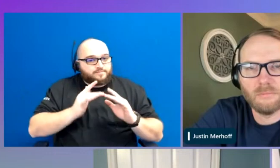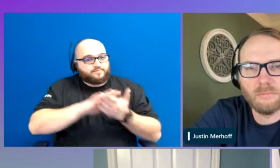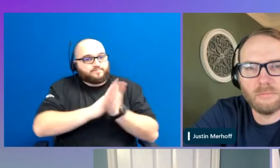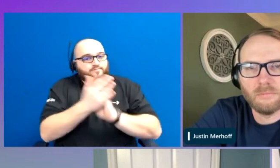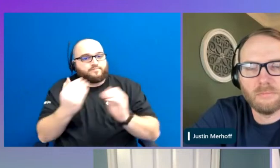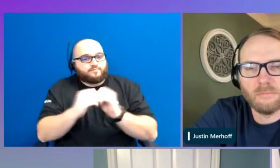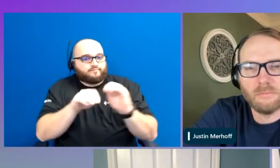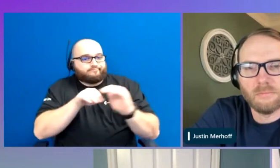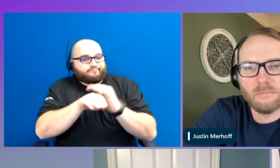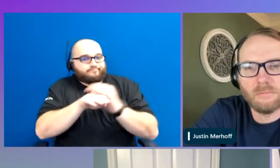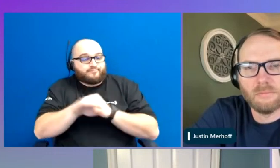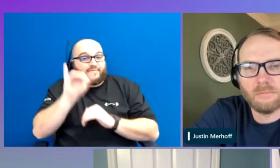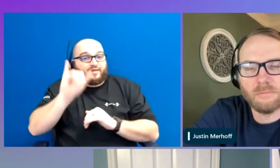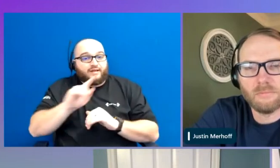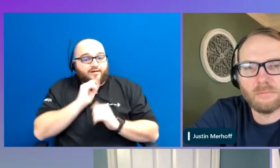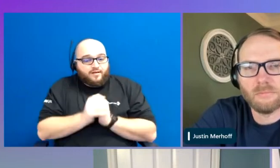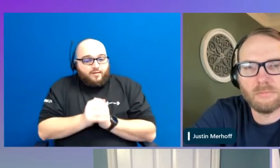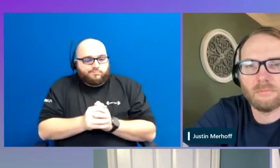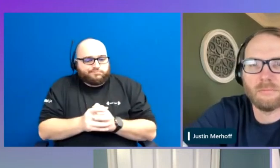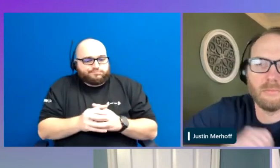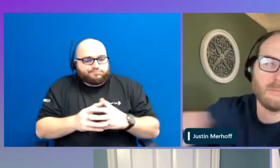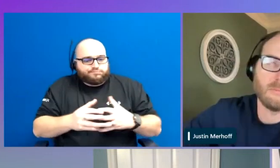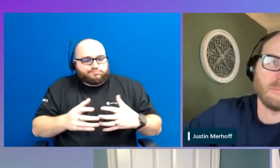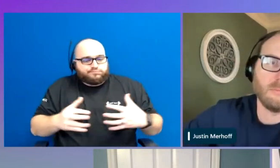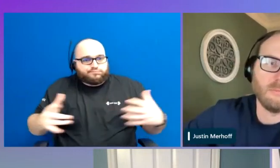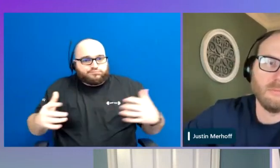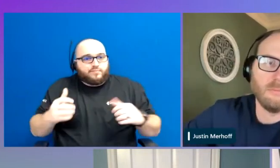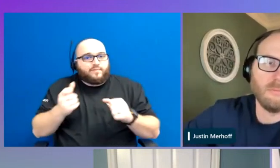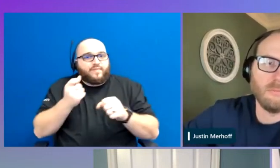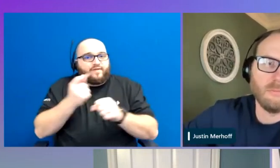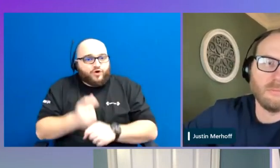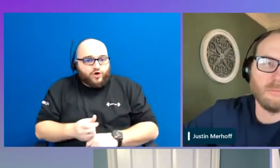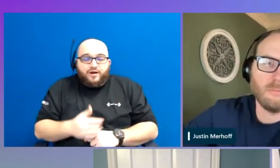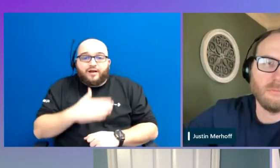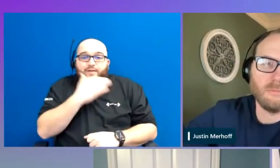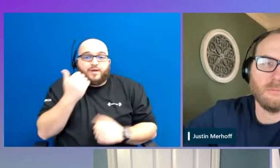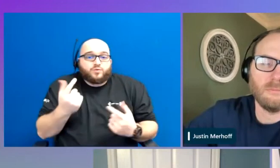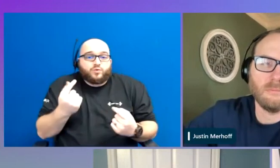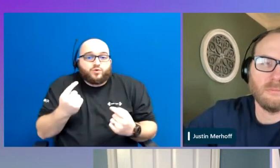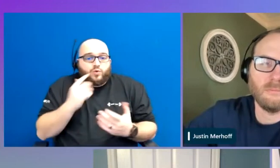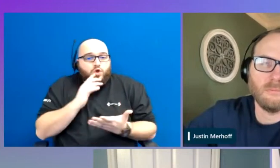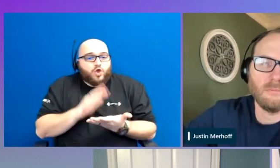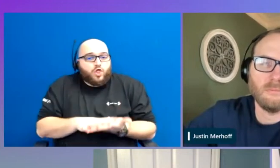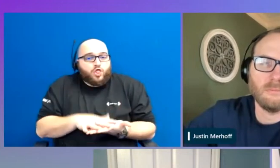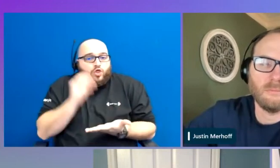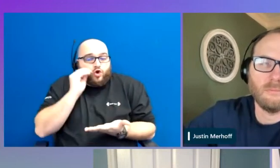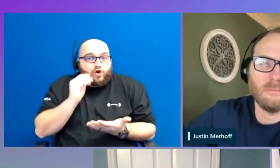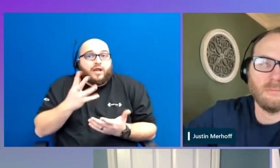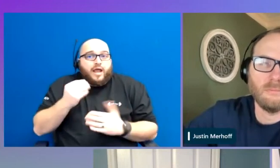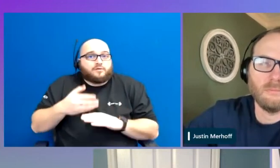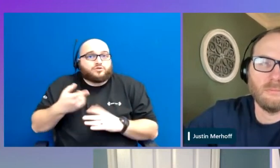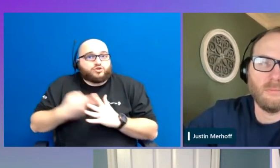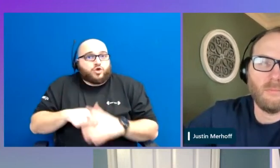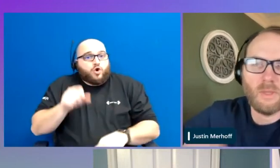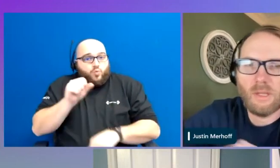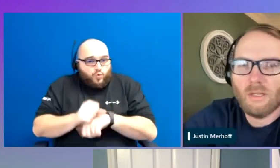growing every year. You can't ignore it. The best thing to do is to start learning about it on your own terms and start working on it.